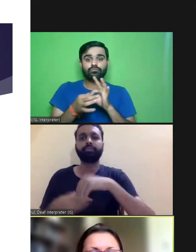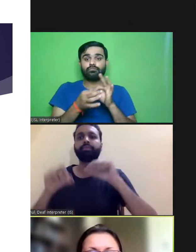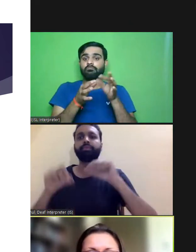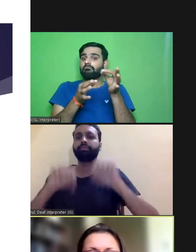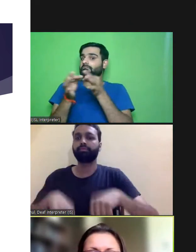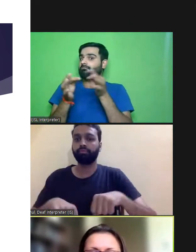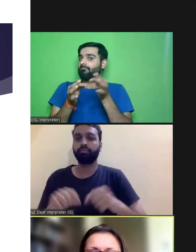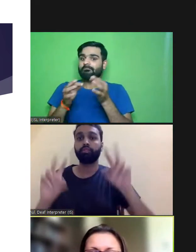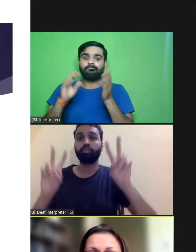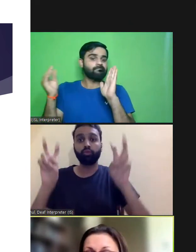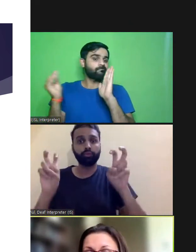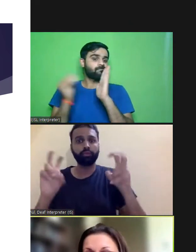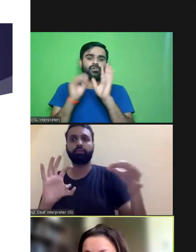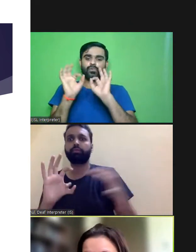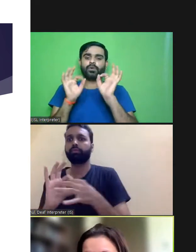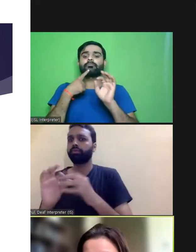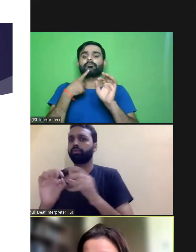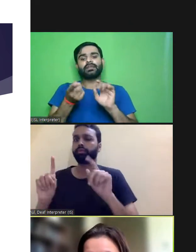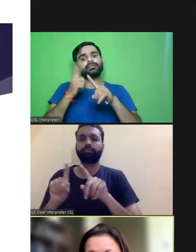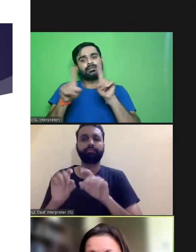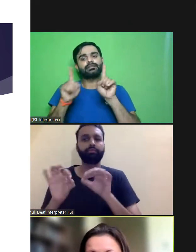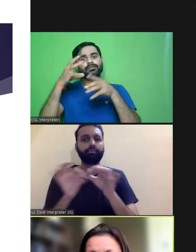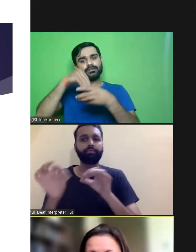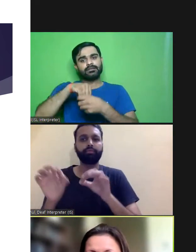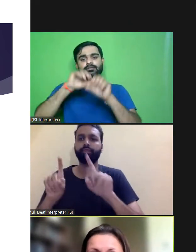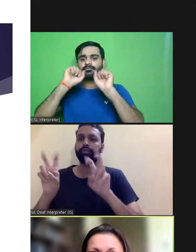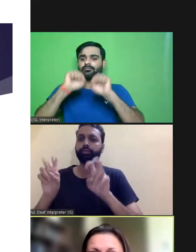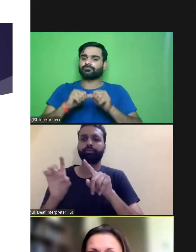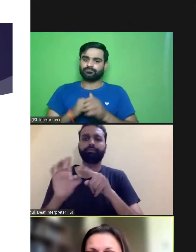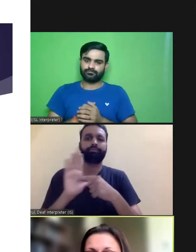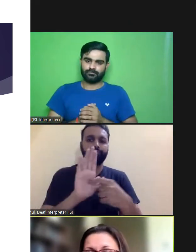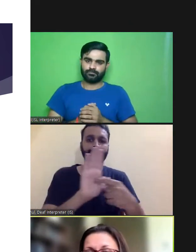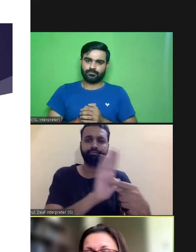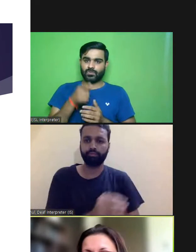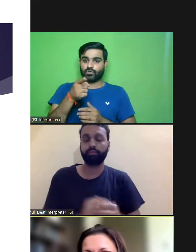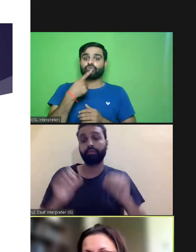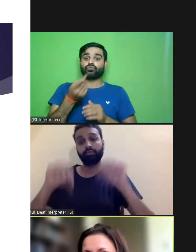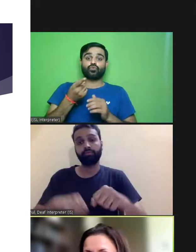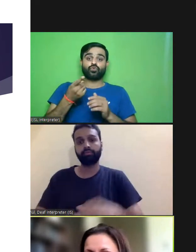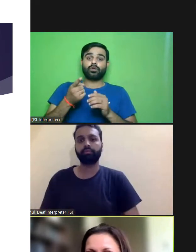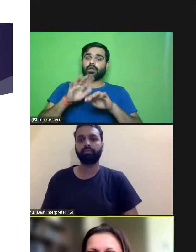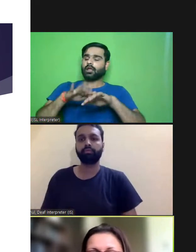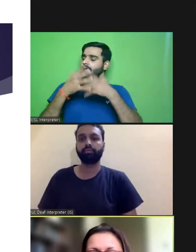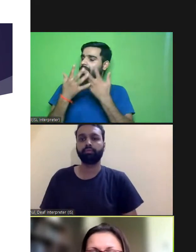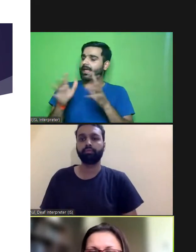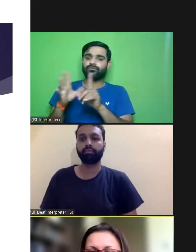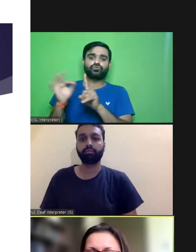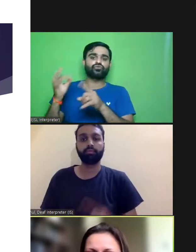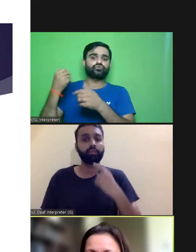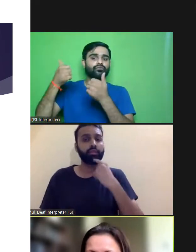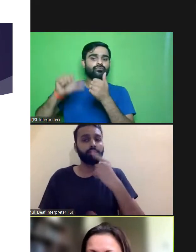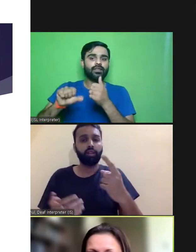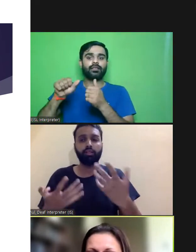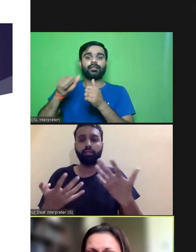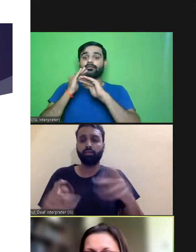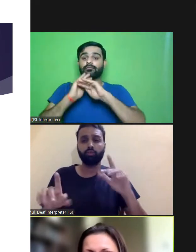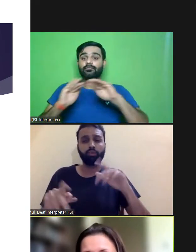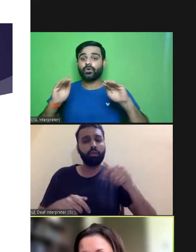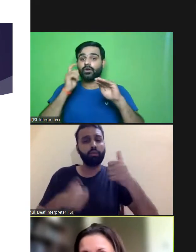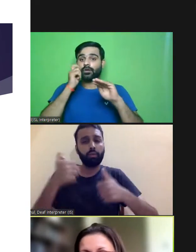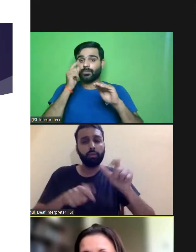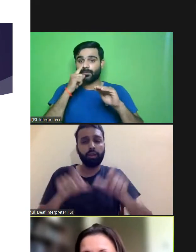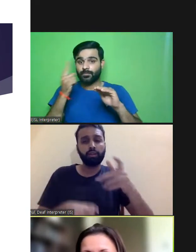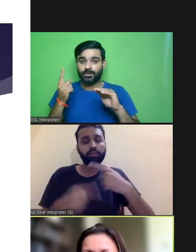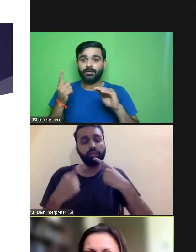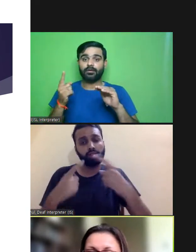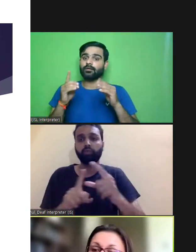explicitly mentioned, it is implied in there. So you cannot reduce by half the proportion of men, women, and children with